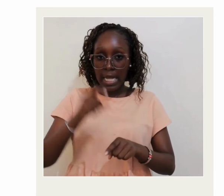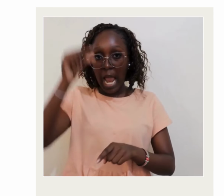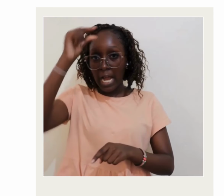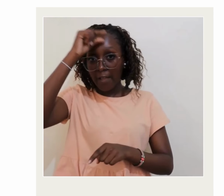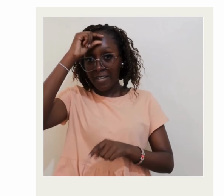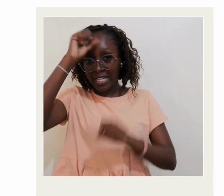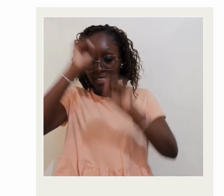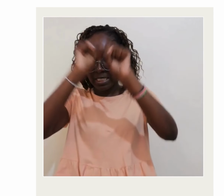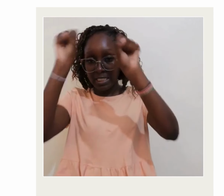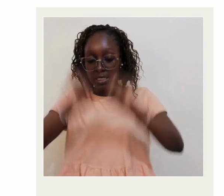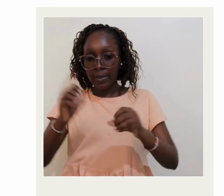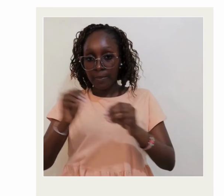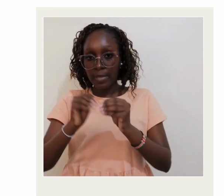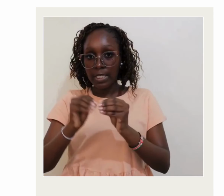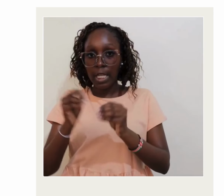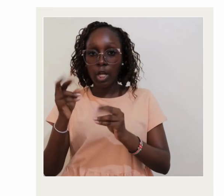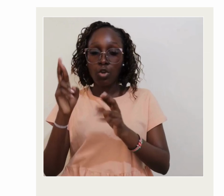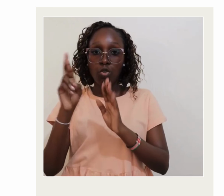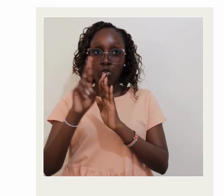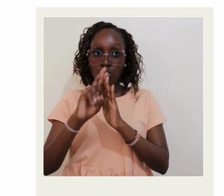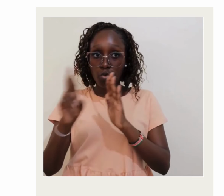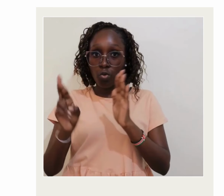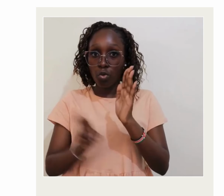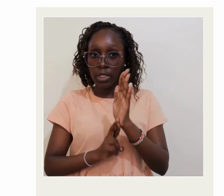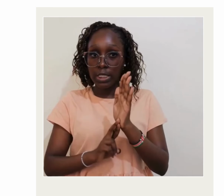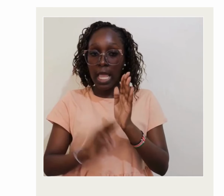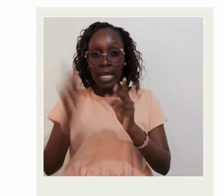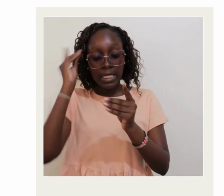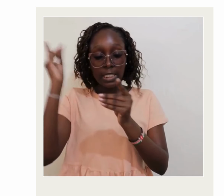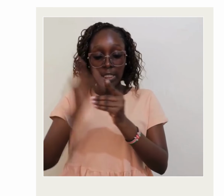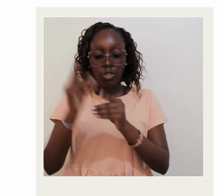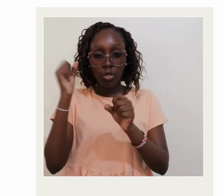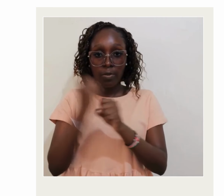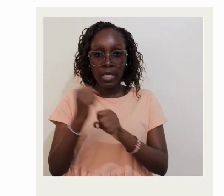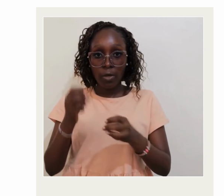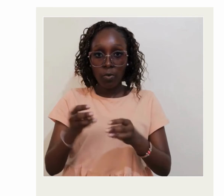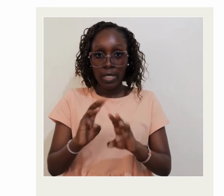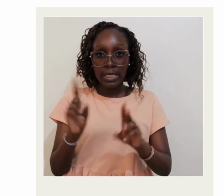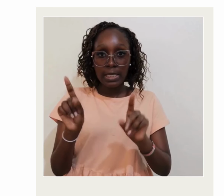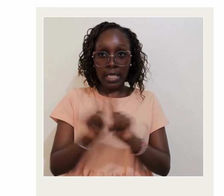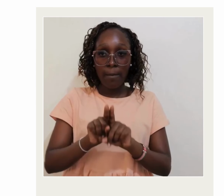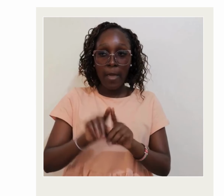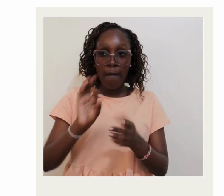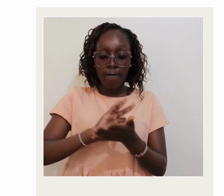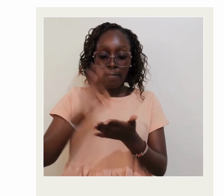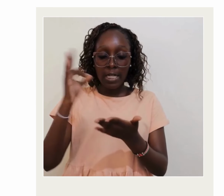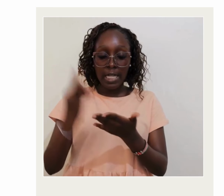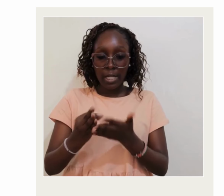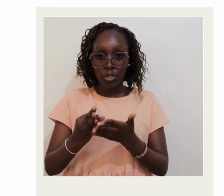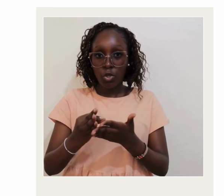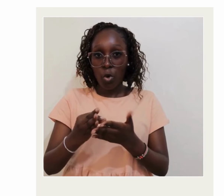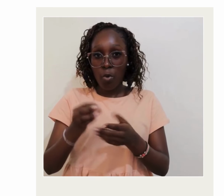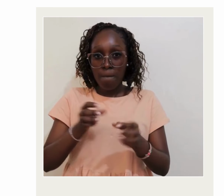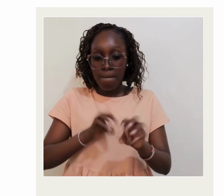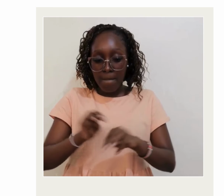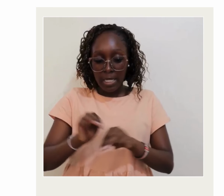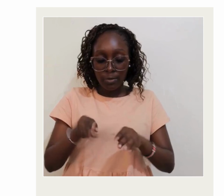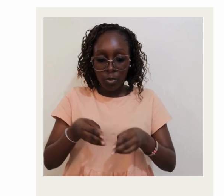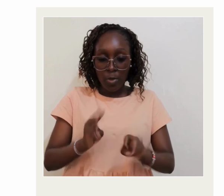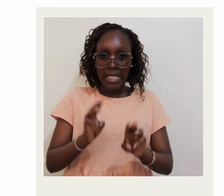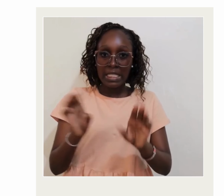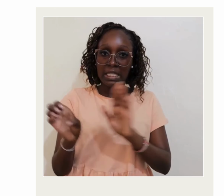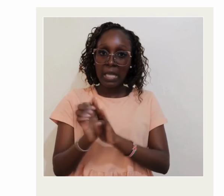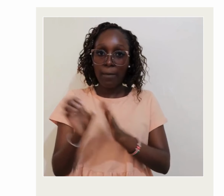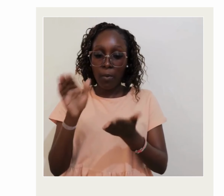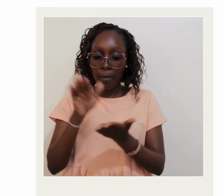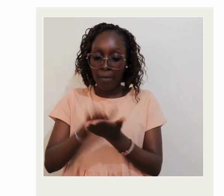A PBO must also contain a governance structure, meeting rules, decision-making procedures, and